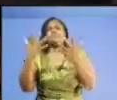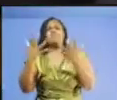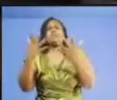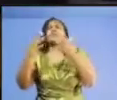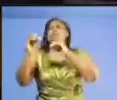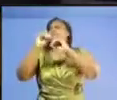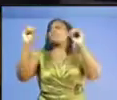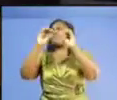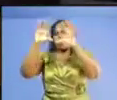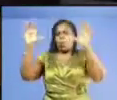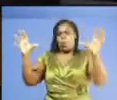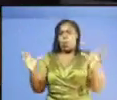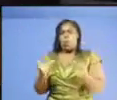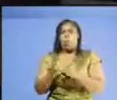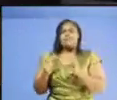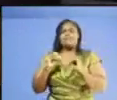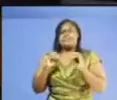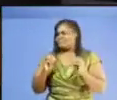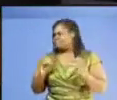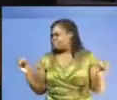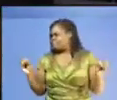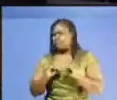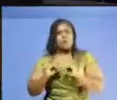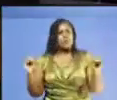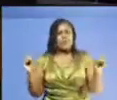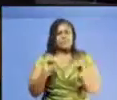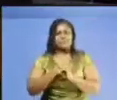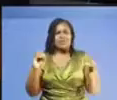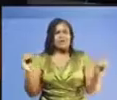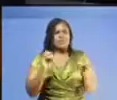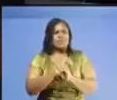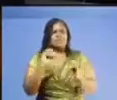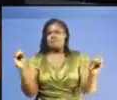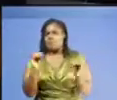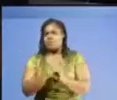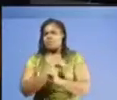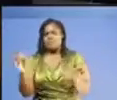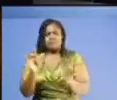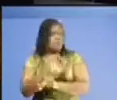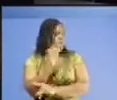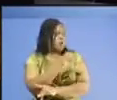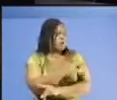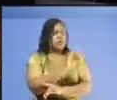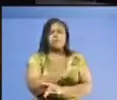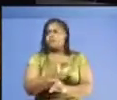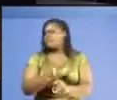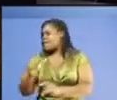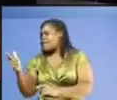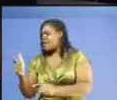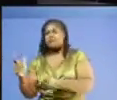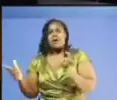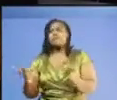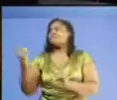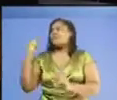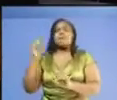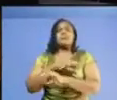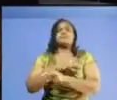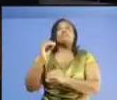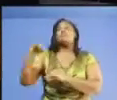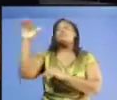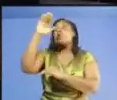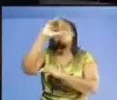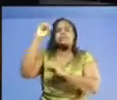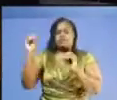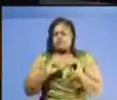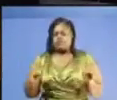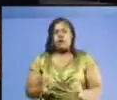of nothing, with nothing beside him and nothing to his left and nothing before him and nothing behind him and nothing above him